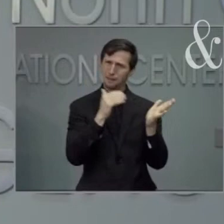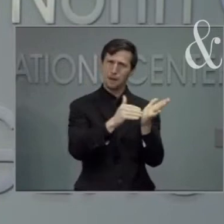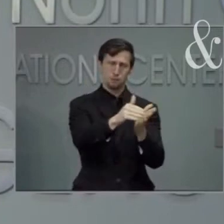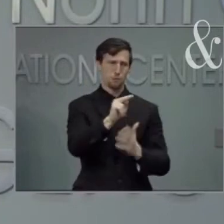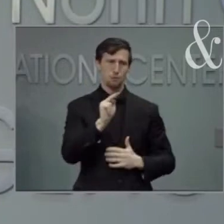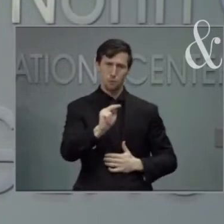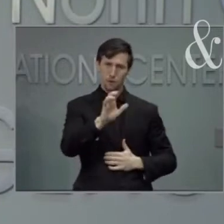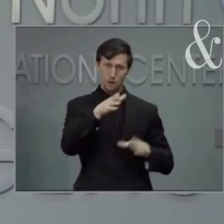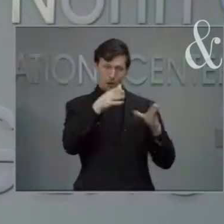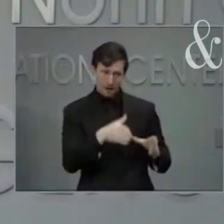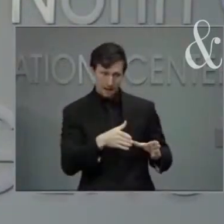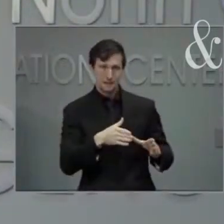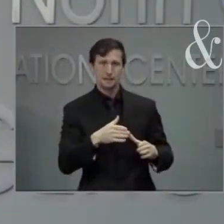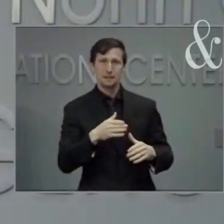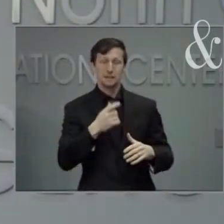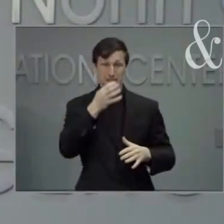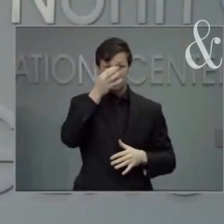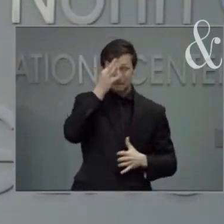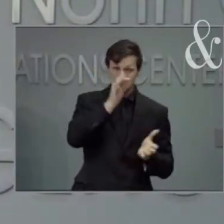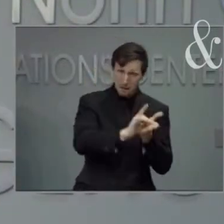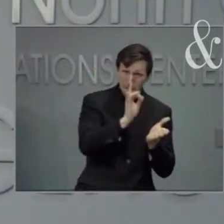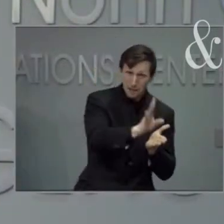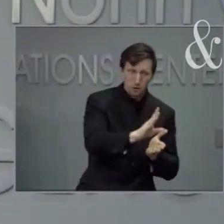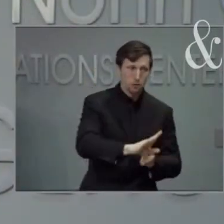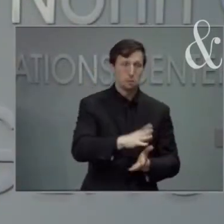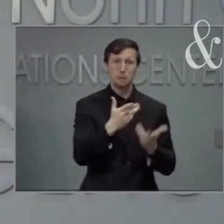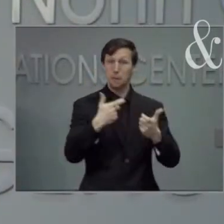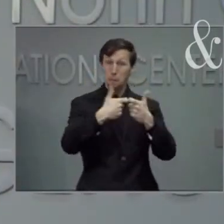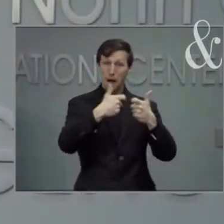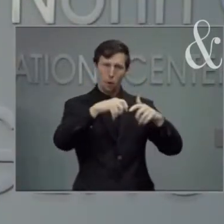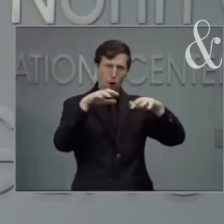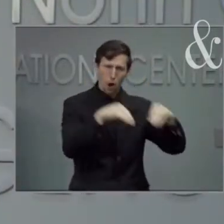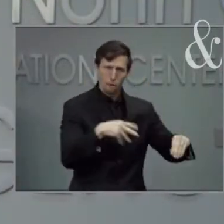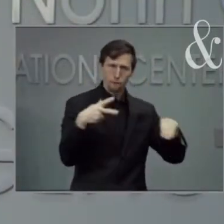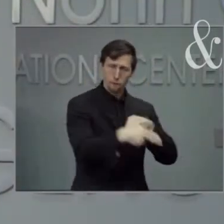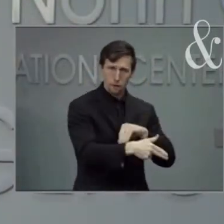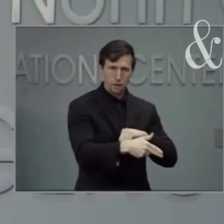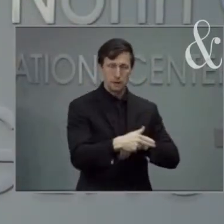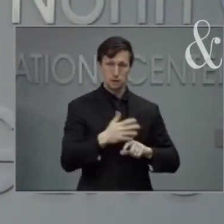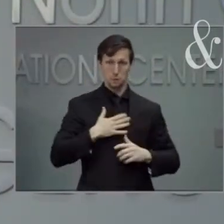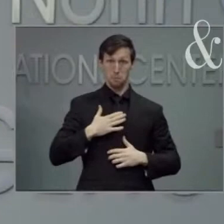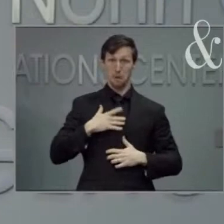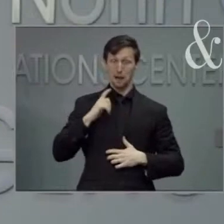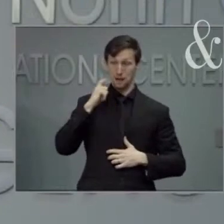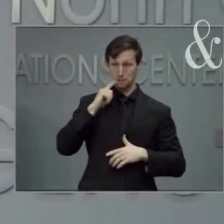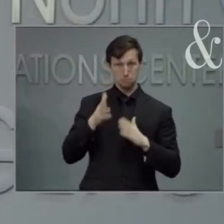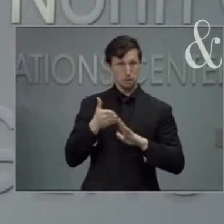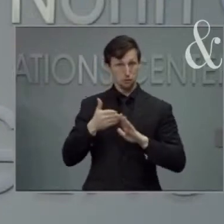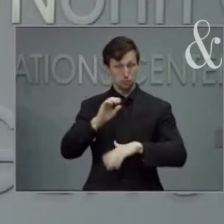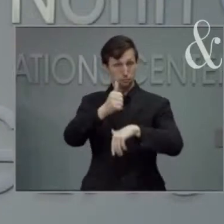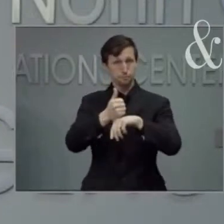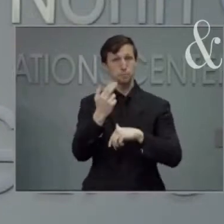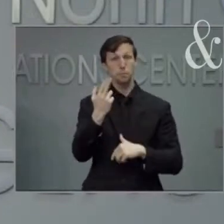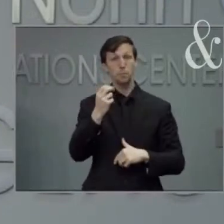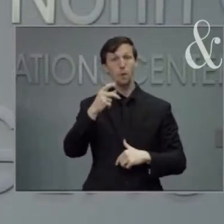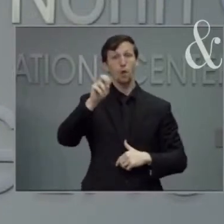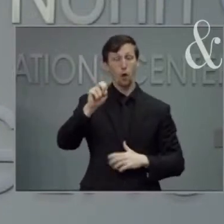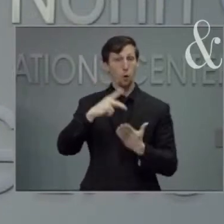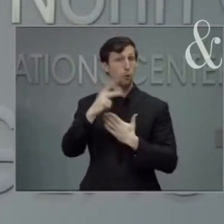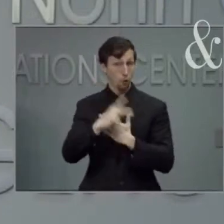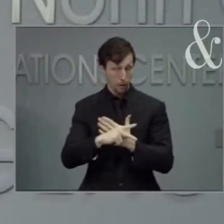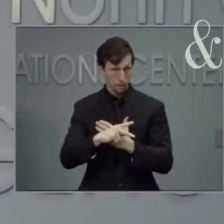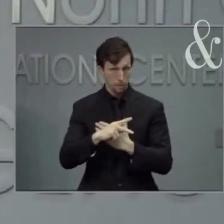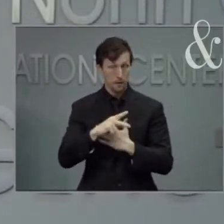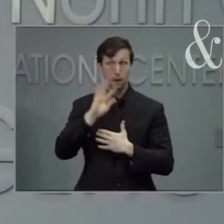pandemic. My administration created the HOPE program with federal funds to make payments directly to landlords